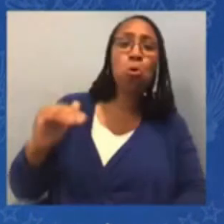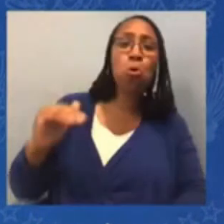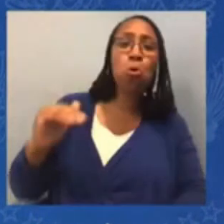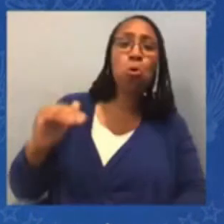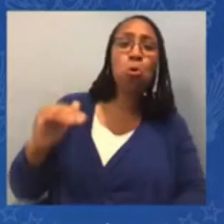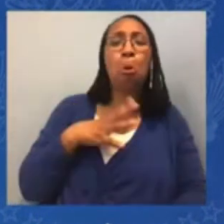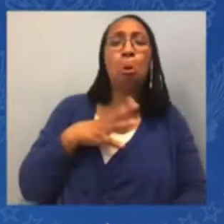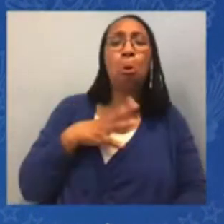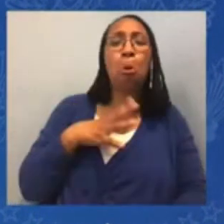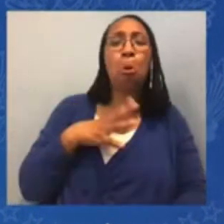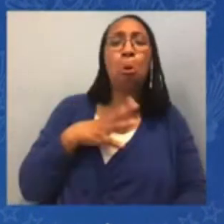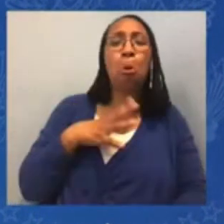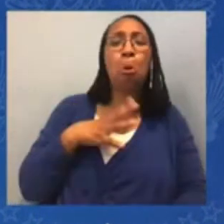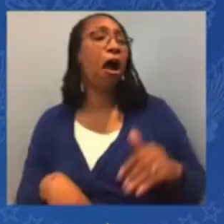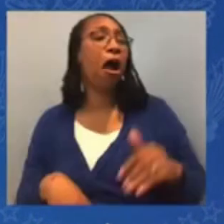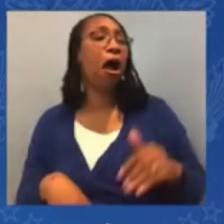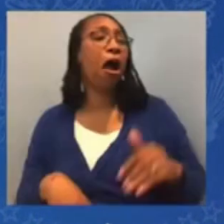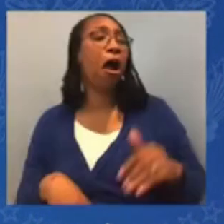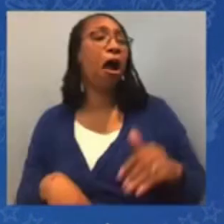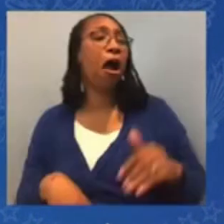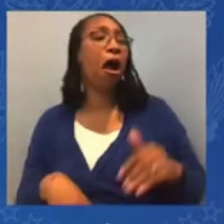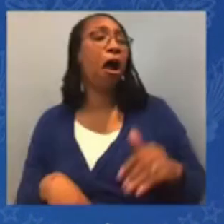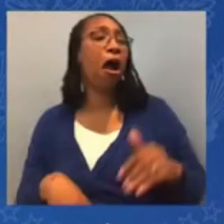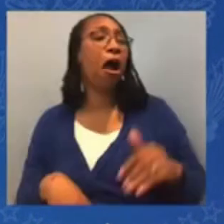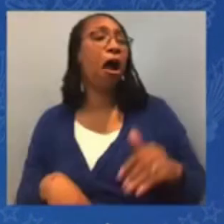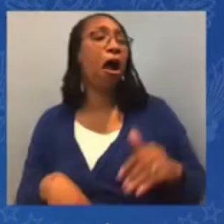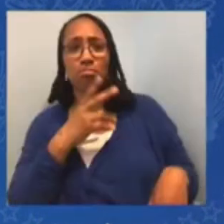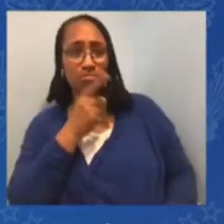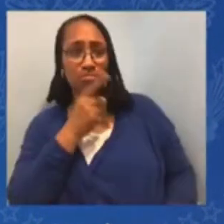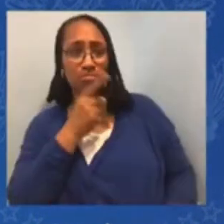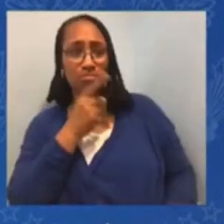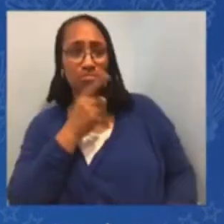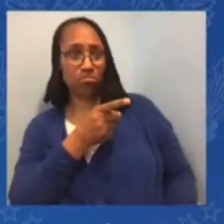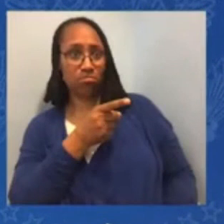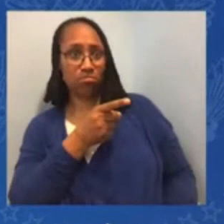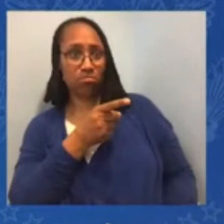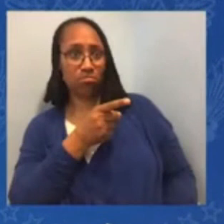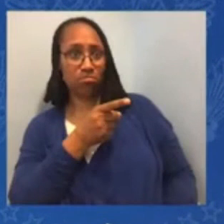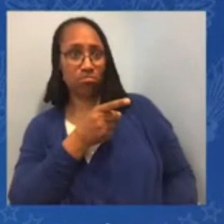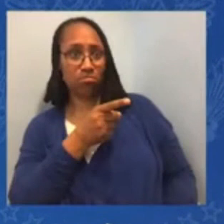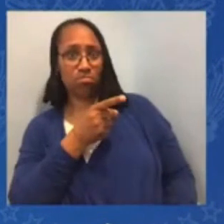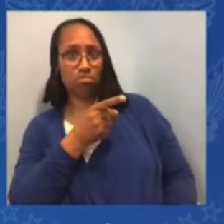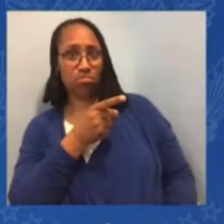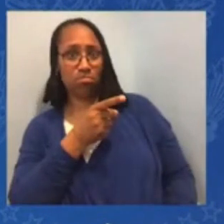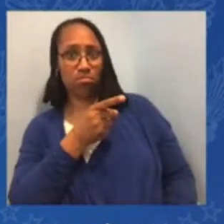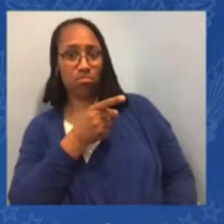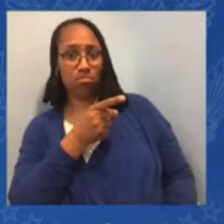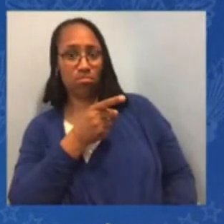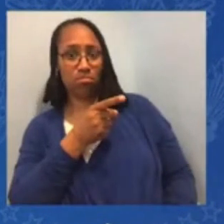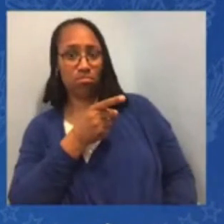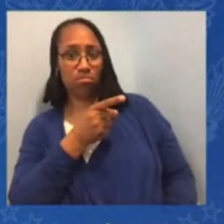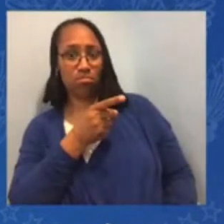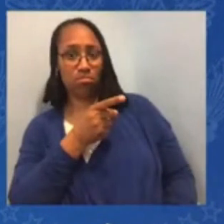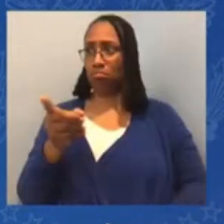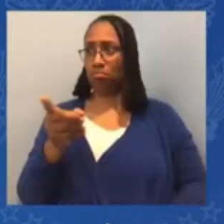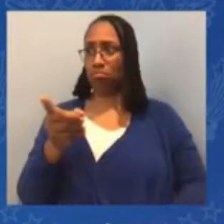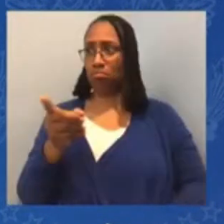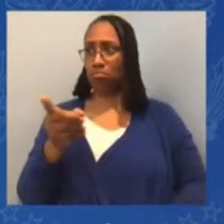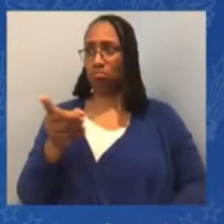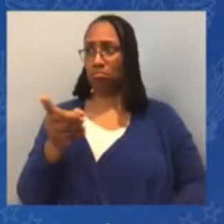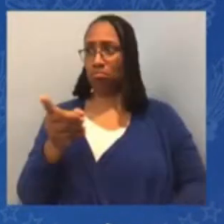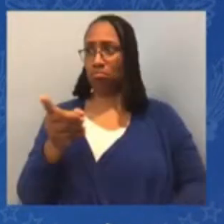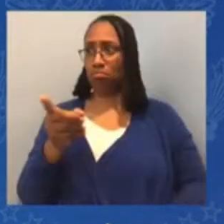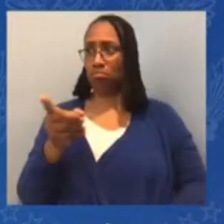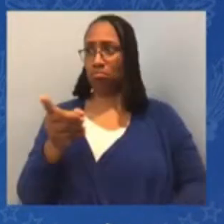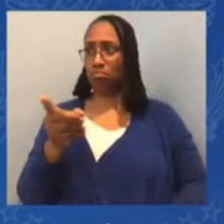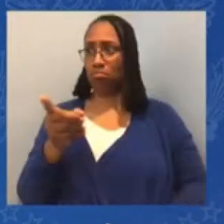caliber, someone of your commitment, walking down the street saying, we got to do something. It